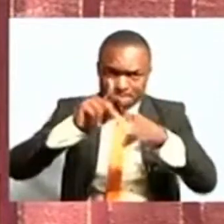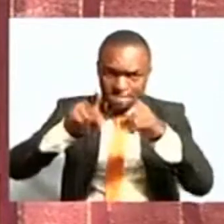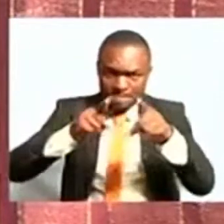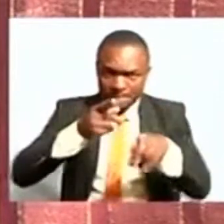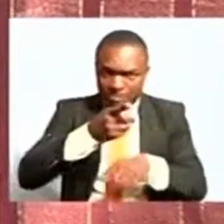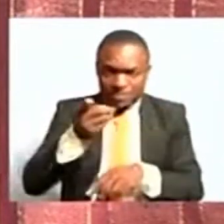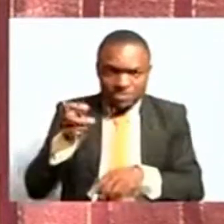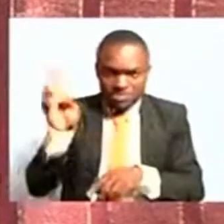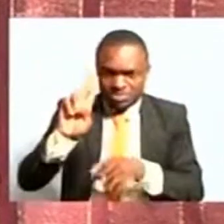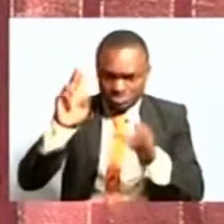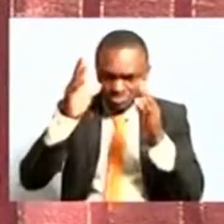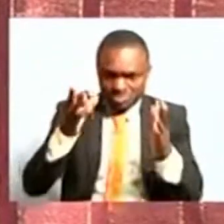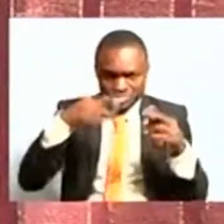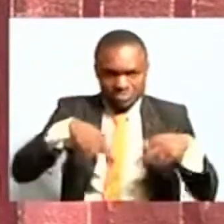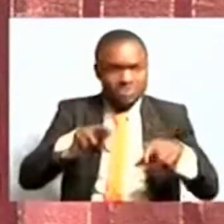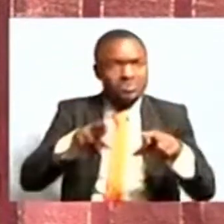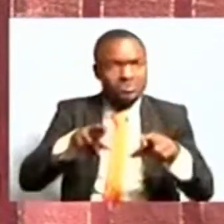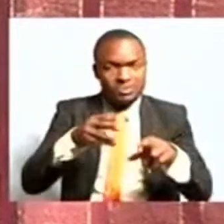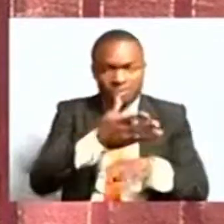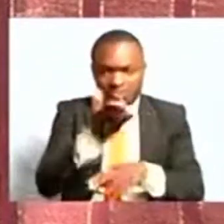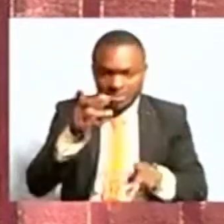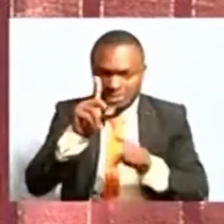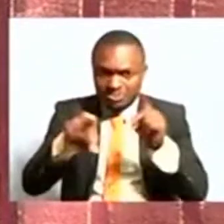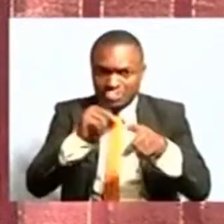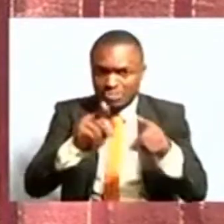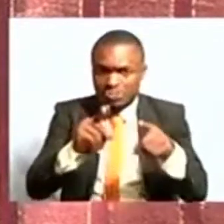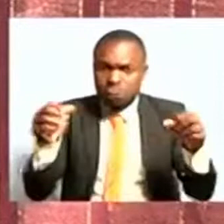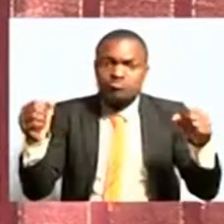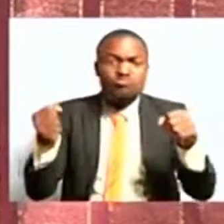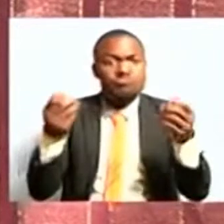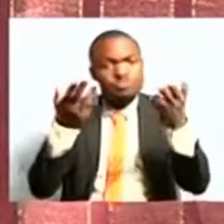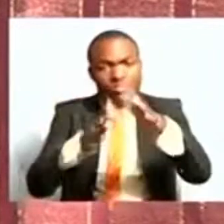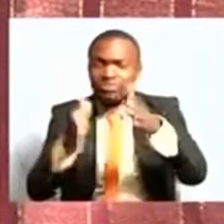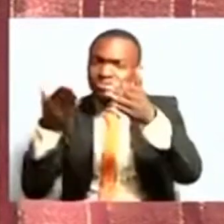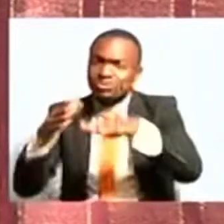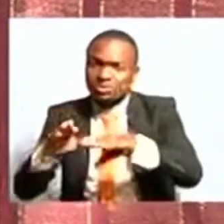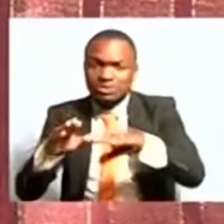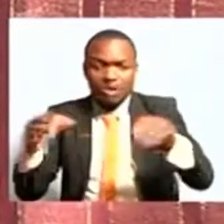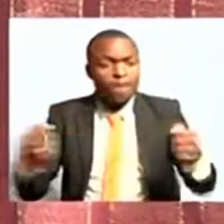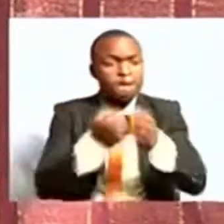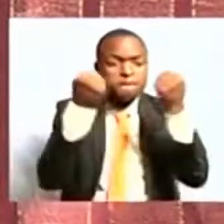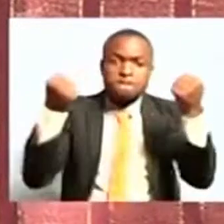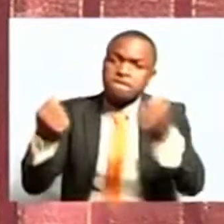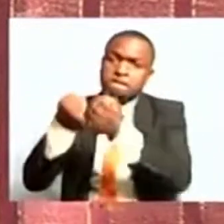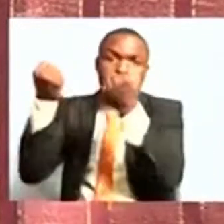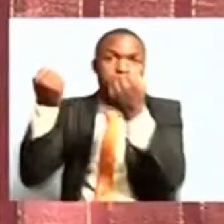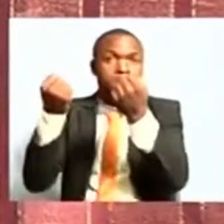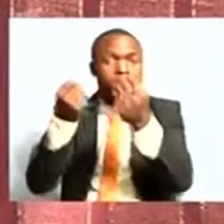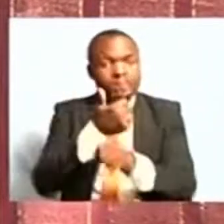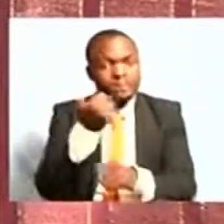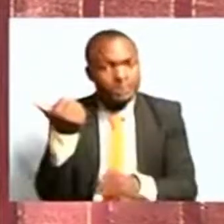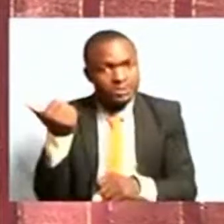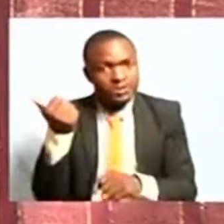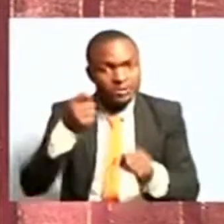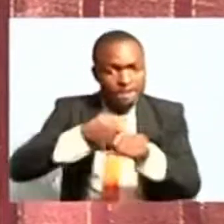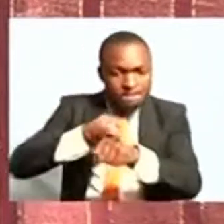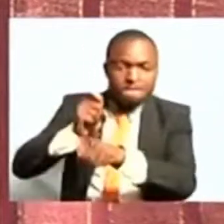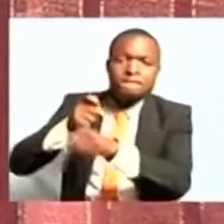traffic accidents. So these are people that have died in road traffic crashes, and those that have been